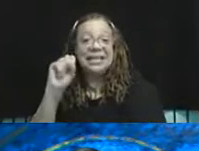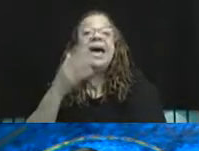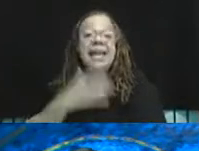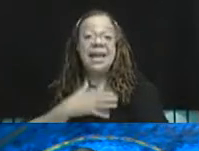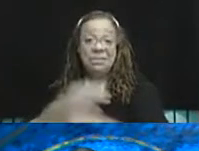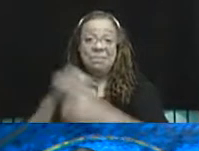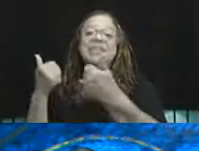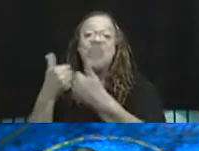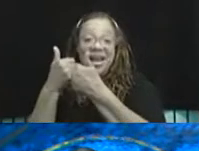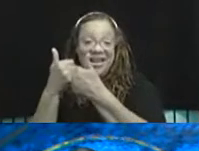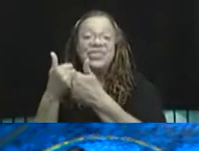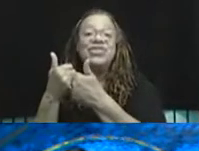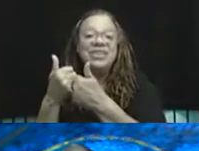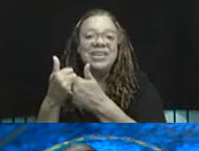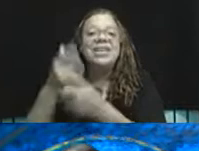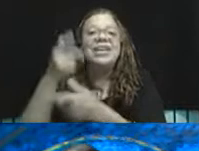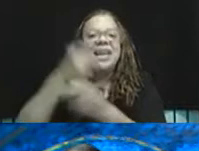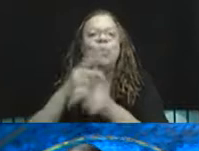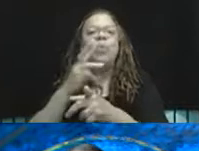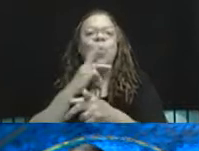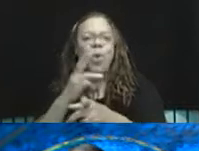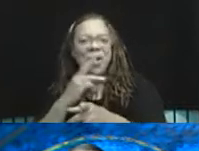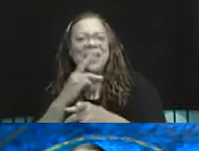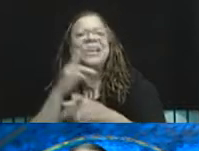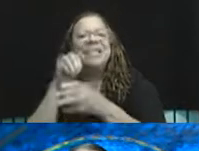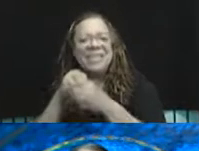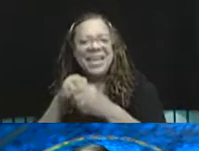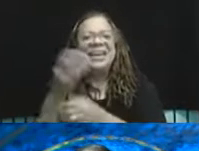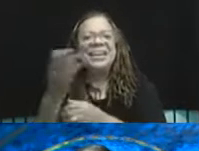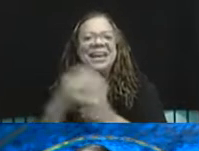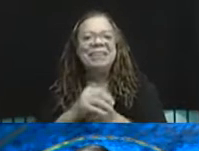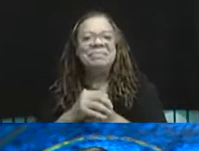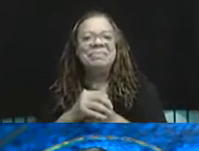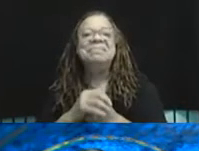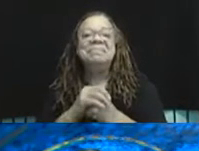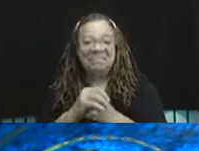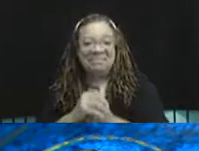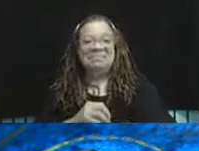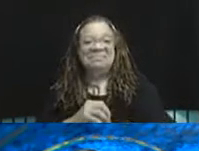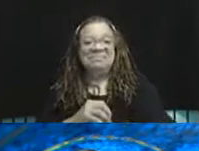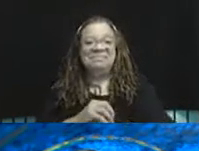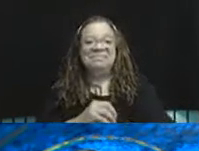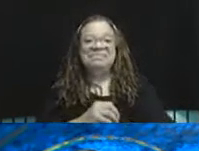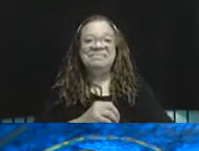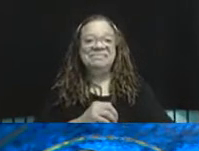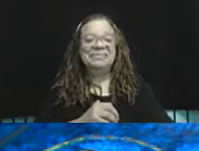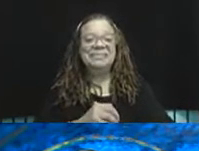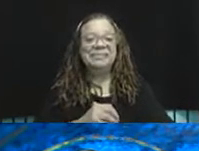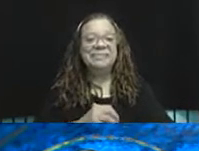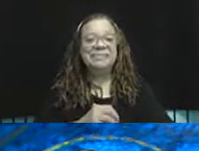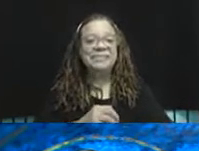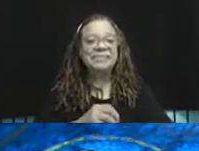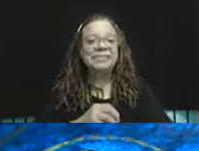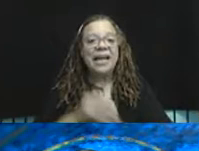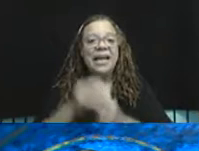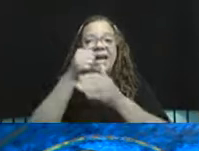one. It was like trying to capture raindrops and water. Not the easiest. No, Yeah. it isn't. And